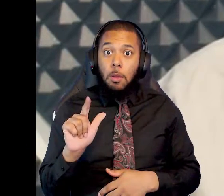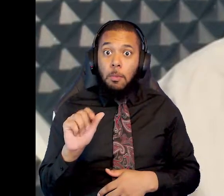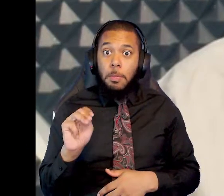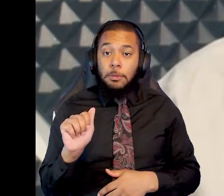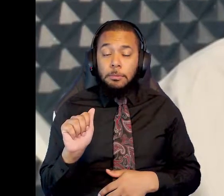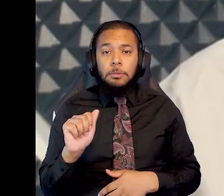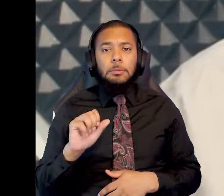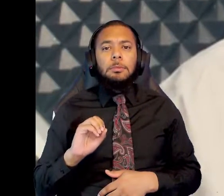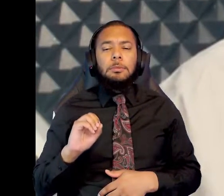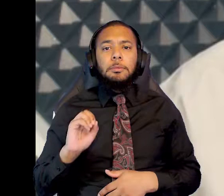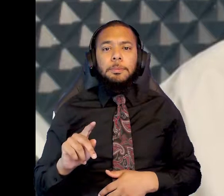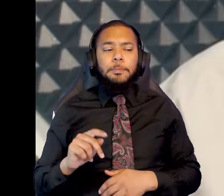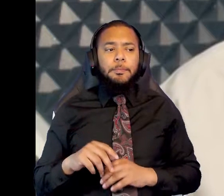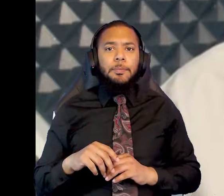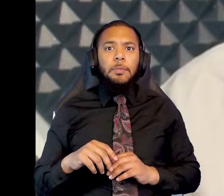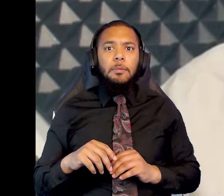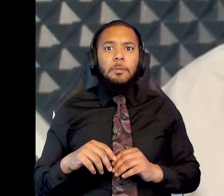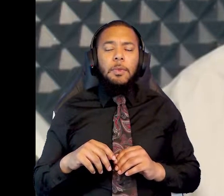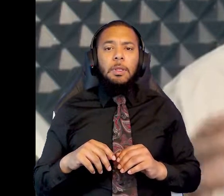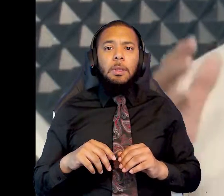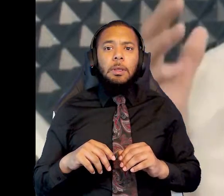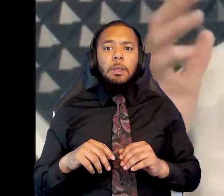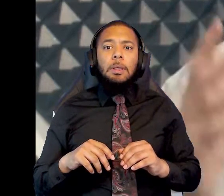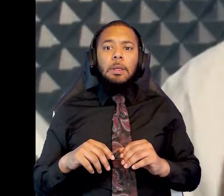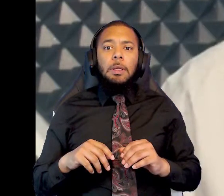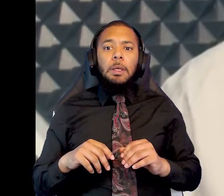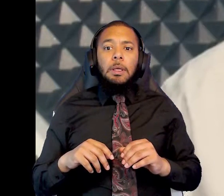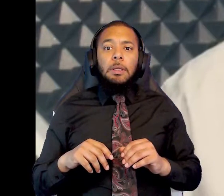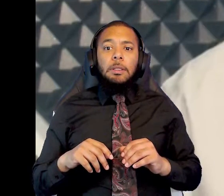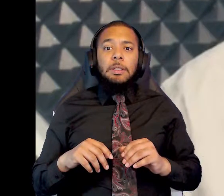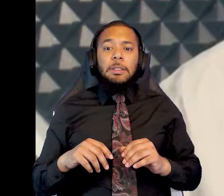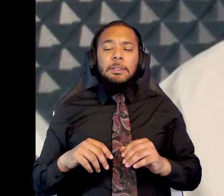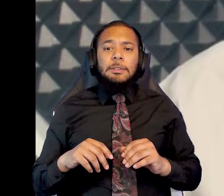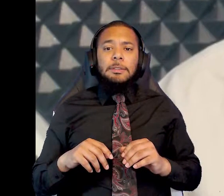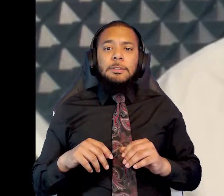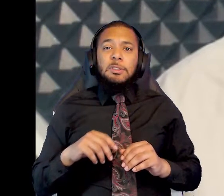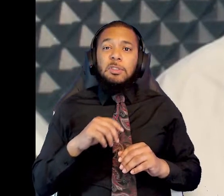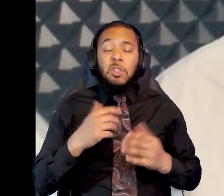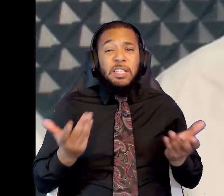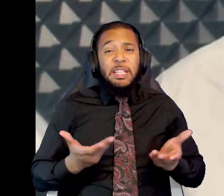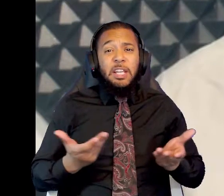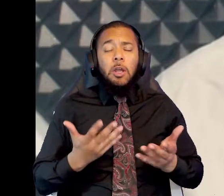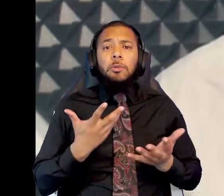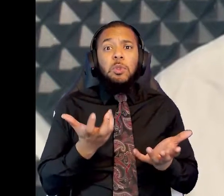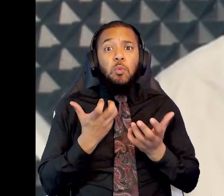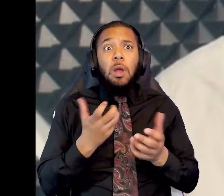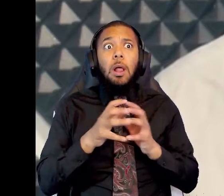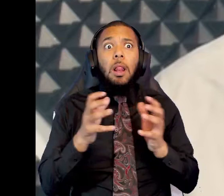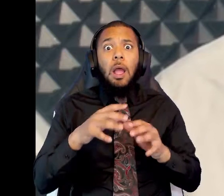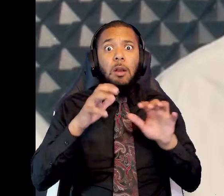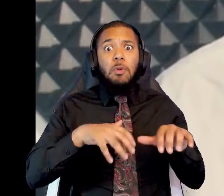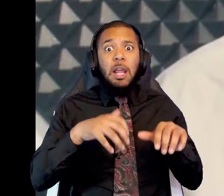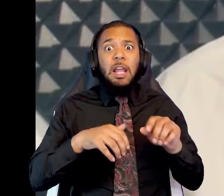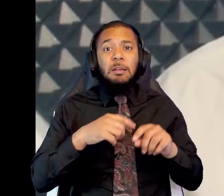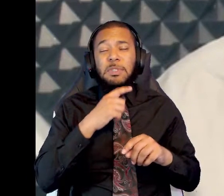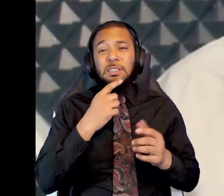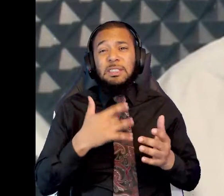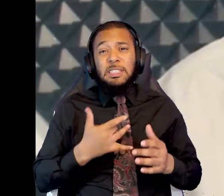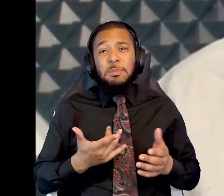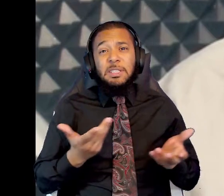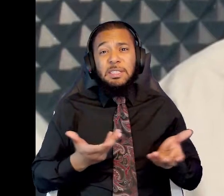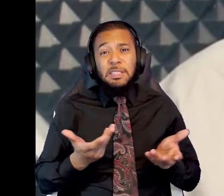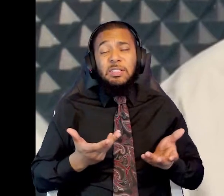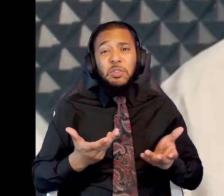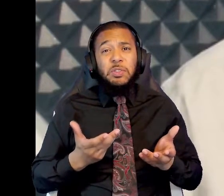more often than not. And I once heard a weatherman say, if it wasn't for thunderstorms, Oklahoma would be a desert. So most of the rainfall in Oklahoma comes